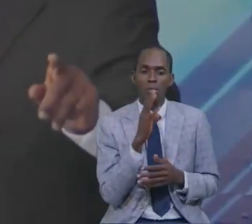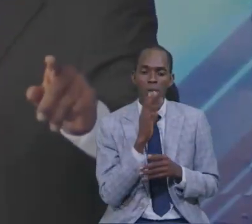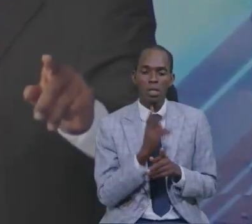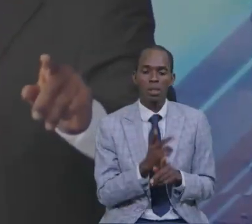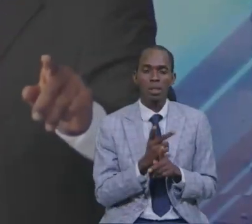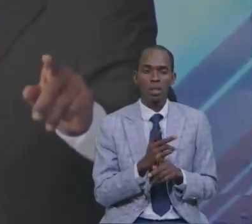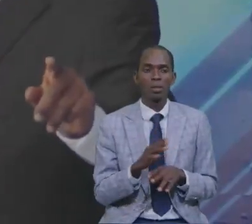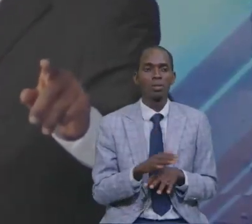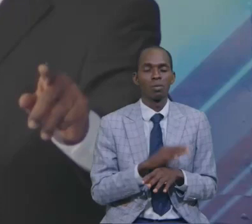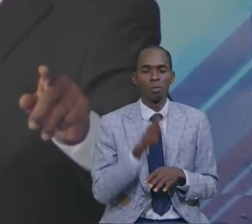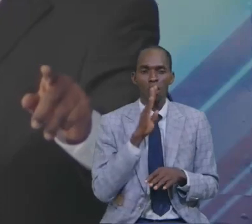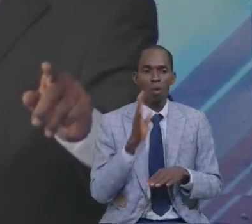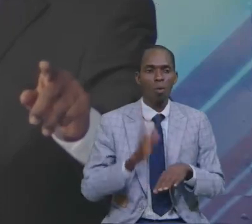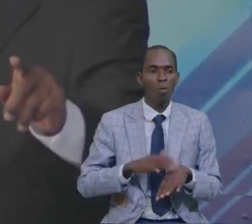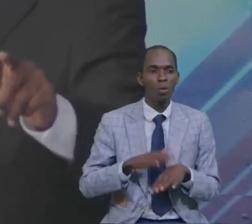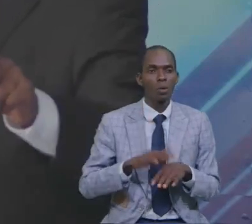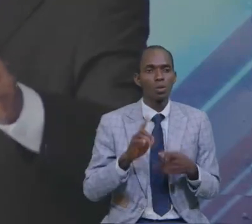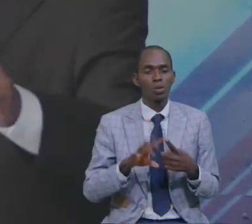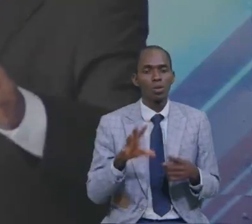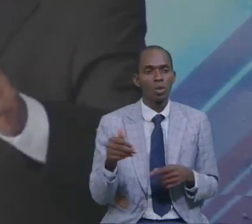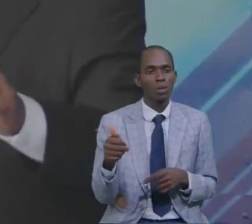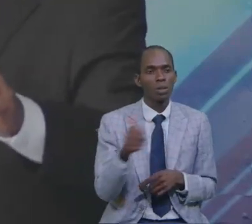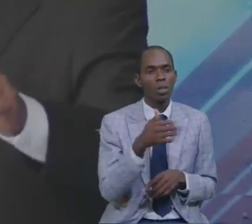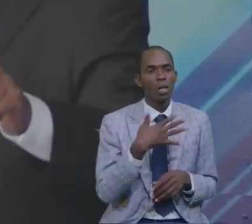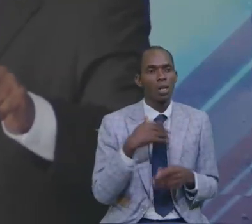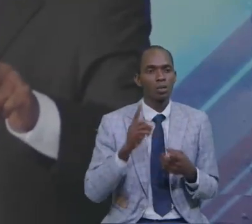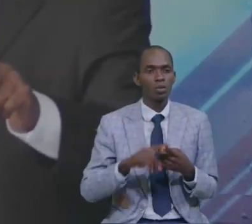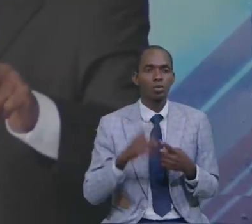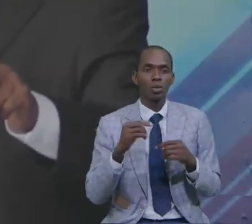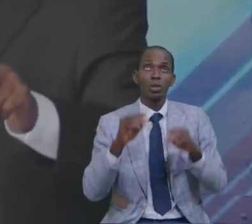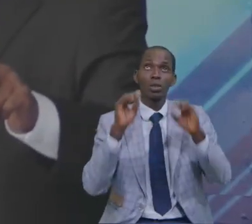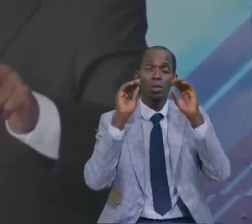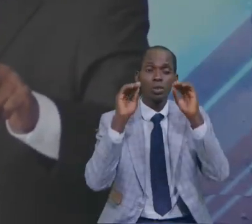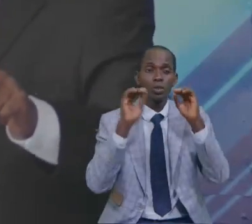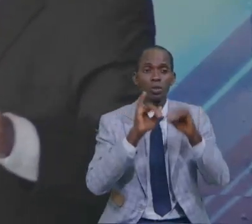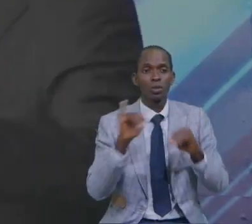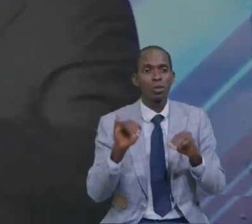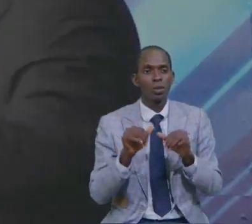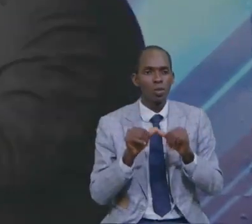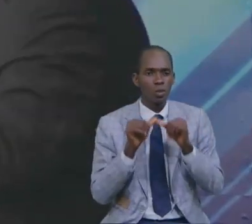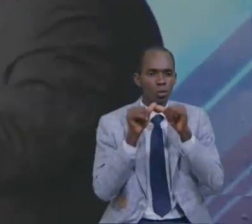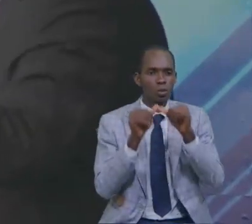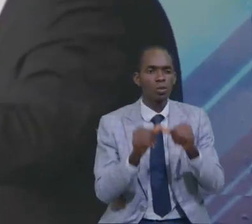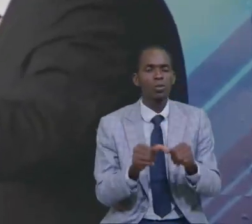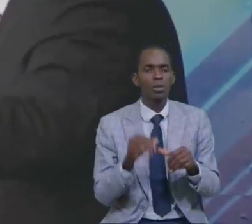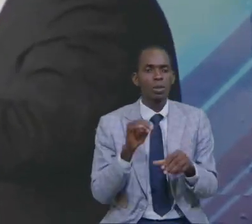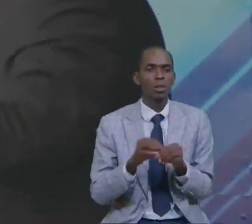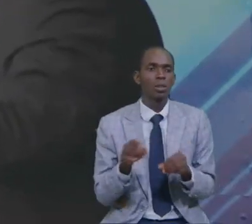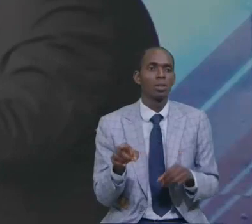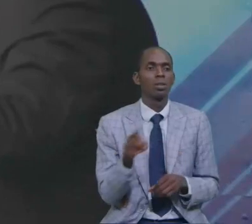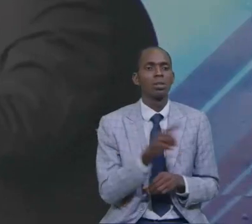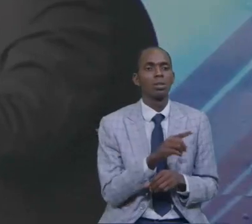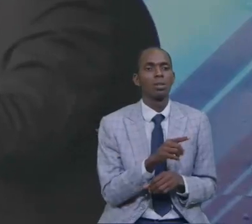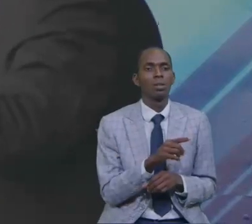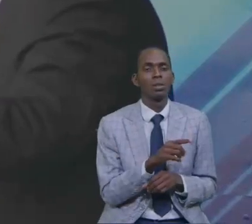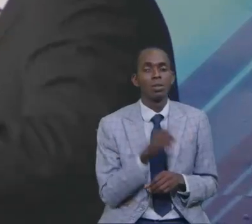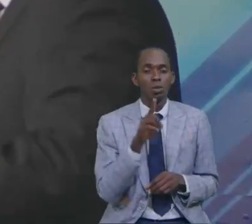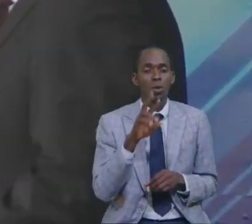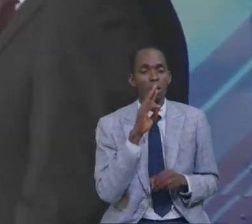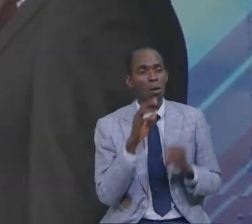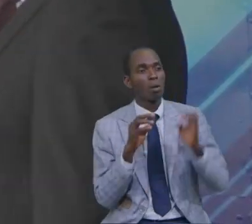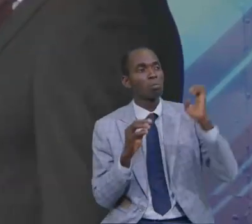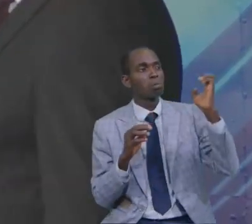them. You are evangelizing, continue in them. And you are praying for people to